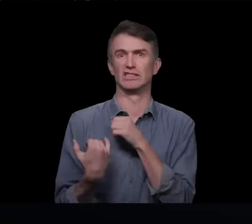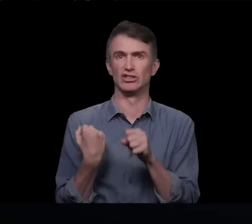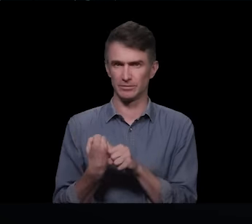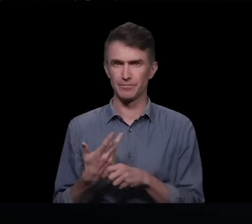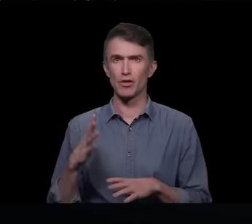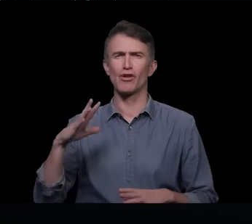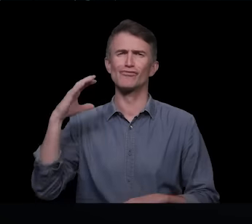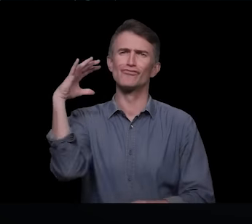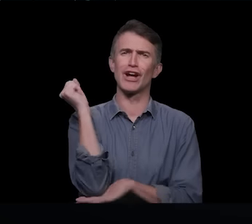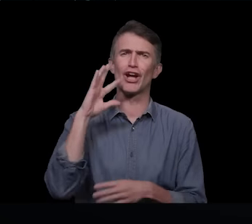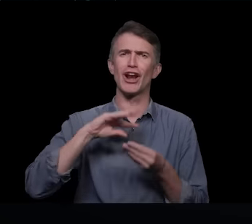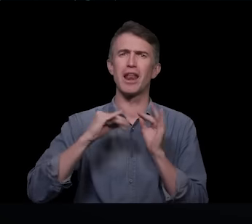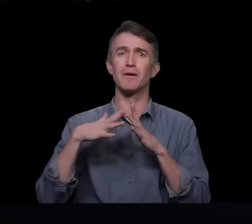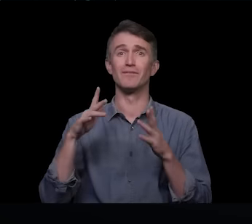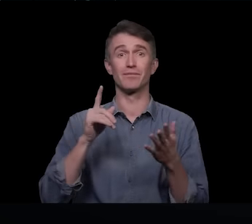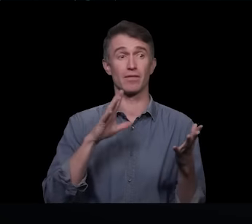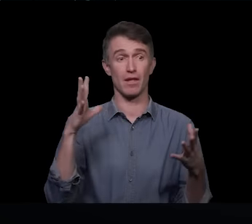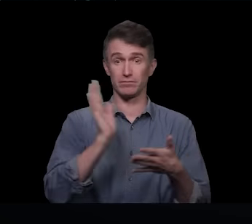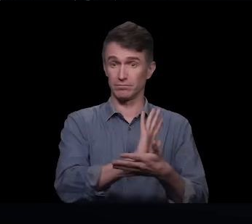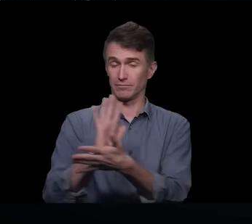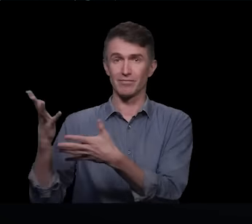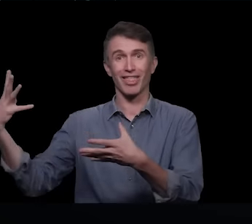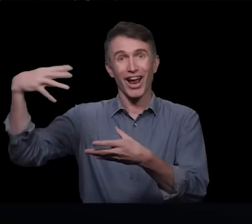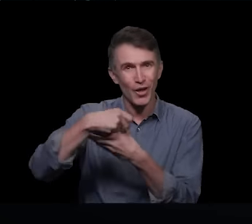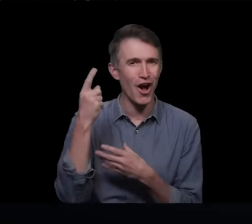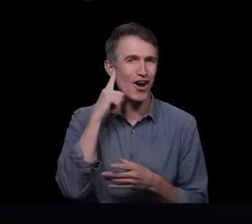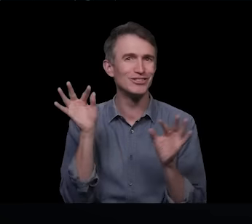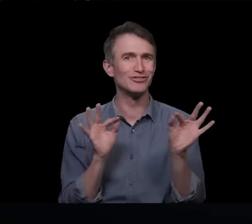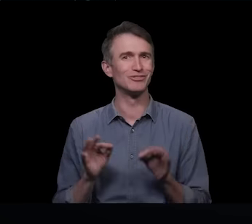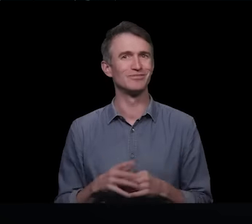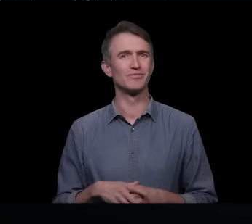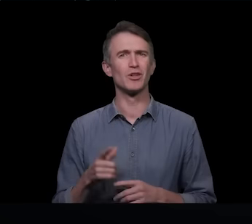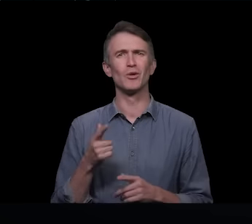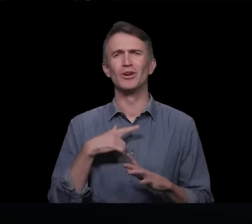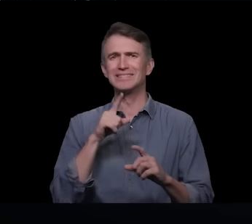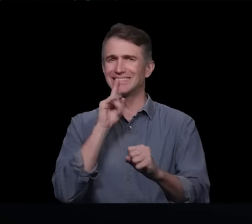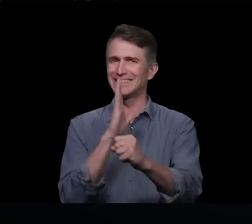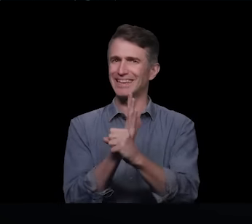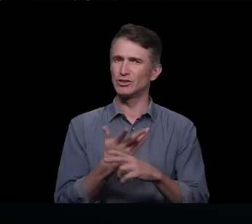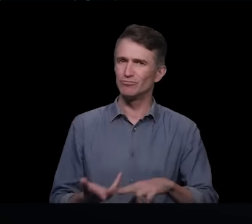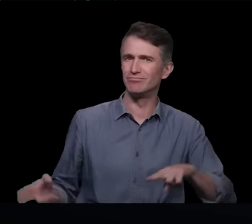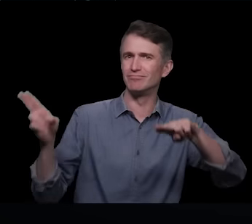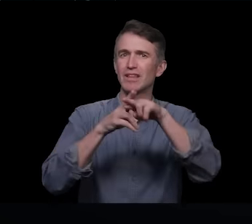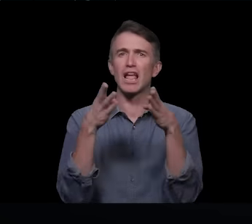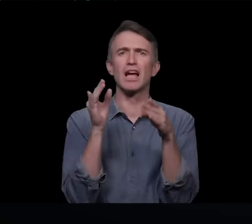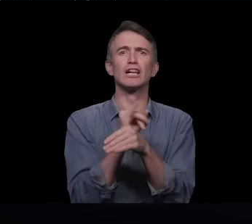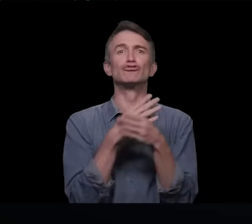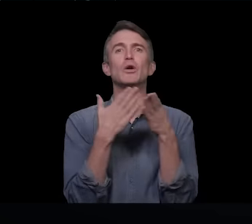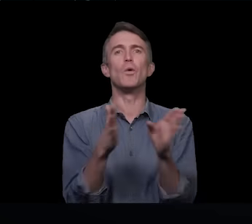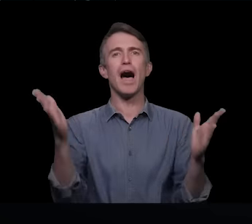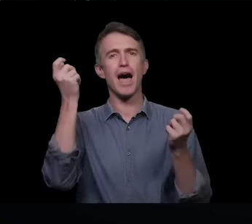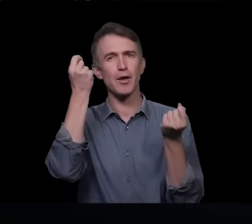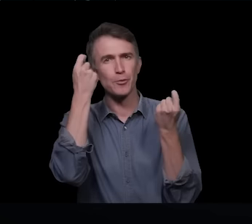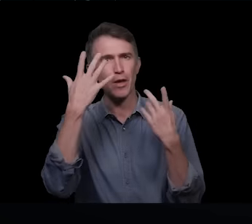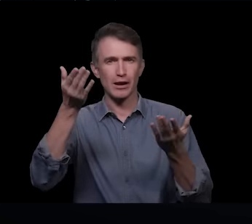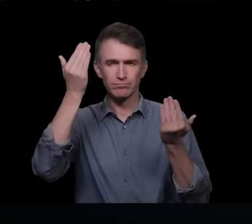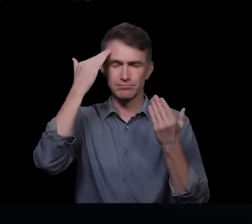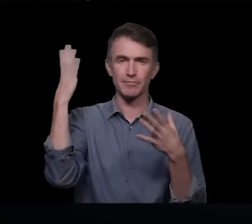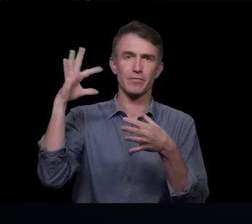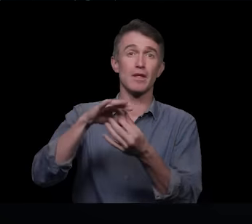this year, a record number of films were submitted with audio description. We're dedicated to increasing industry-wide